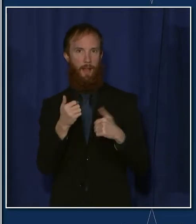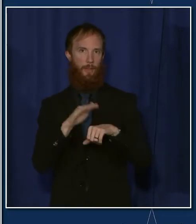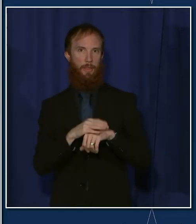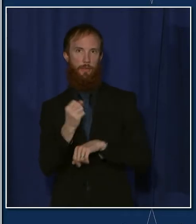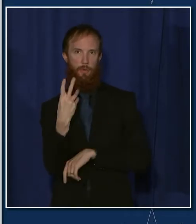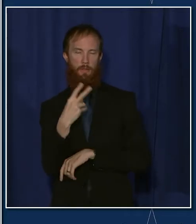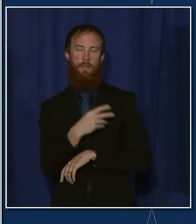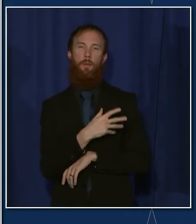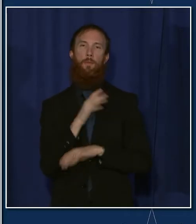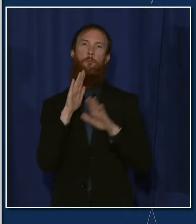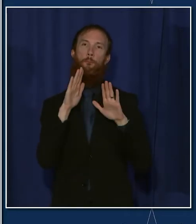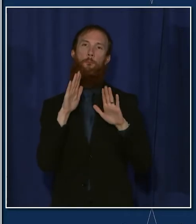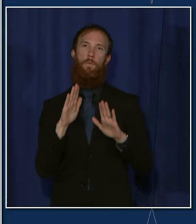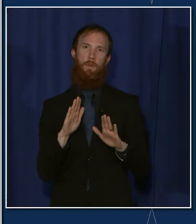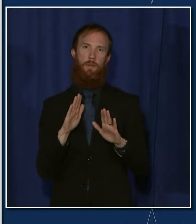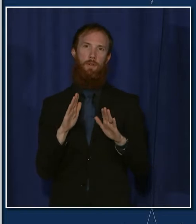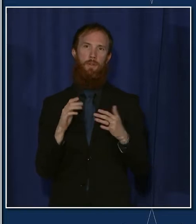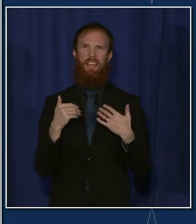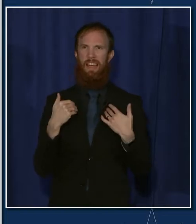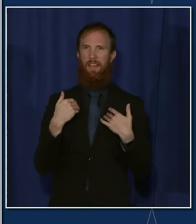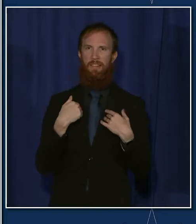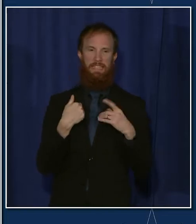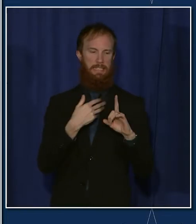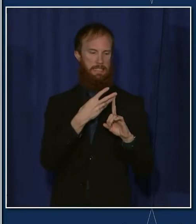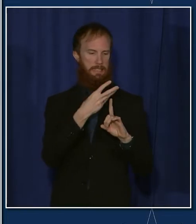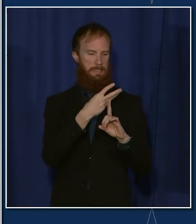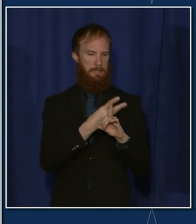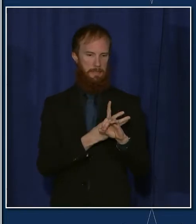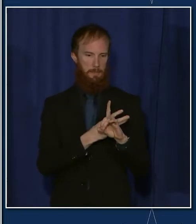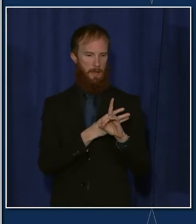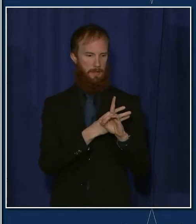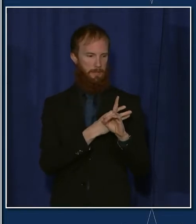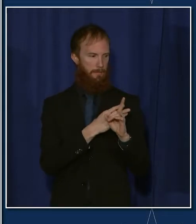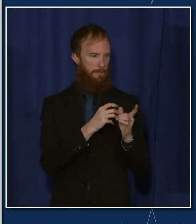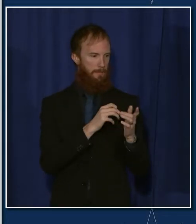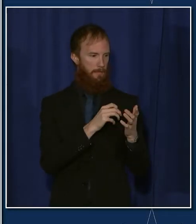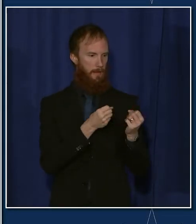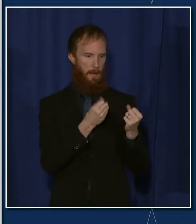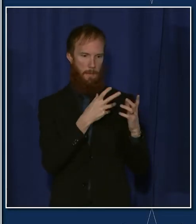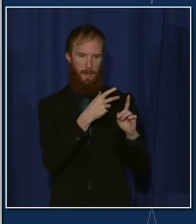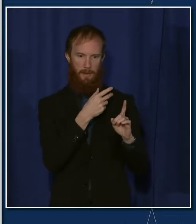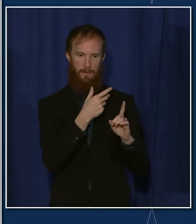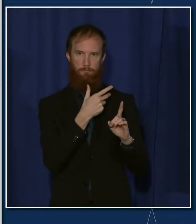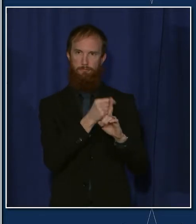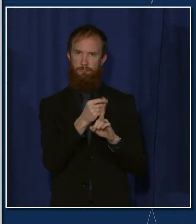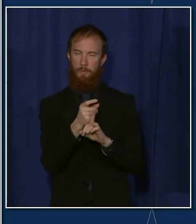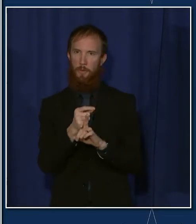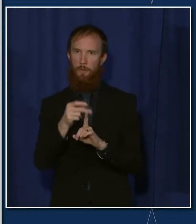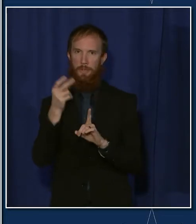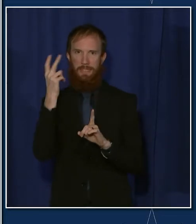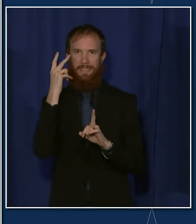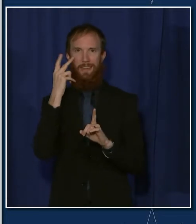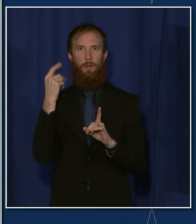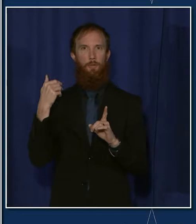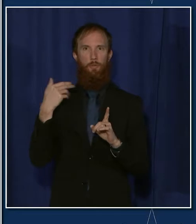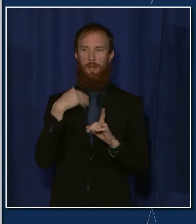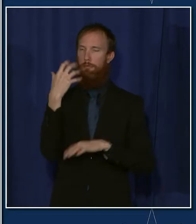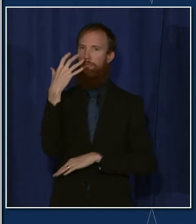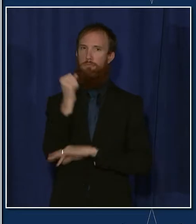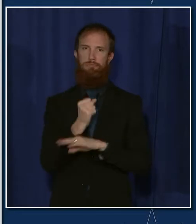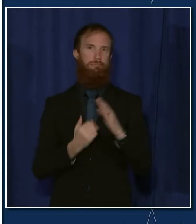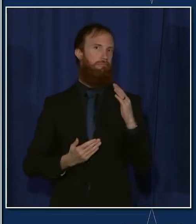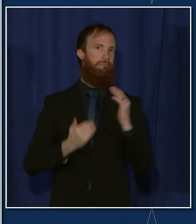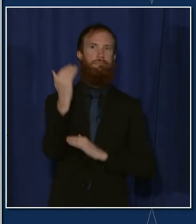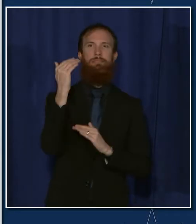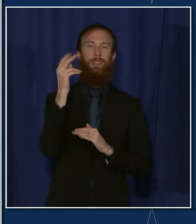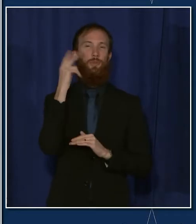We broke a 6-month vaccination record for Chicago. You can see that red arrow is pointing to the 12th,